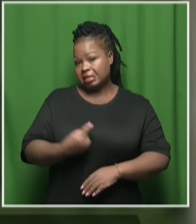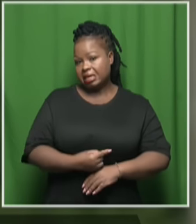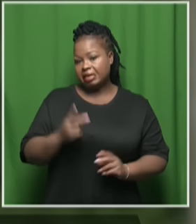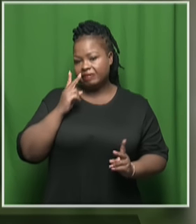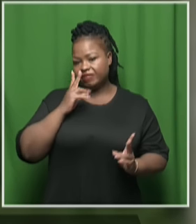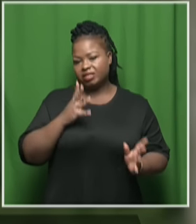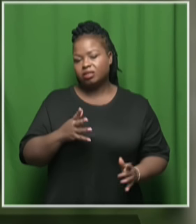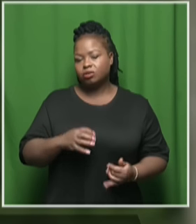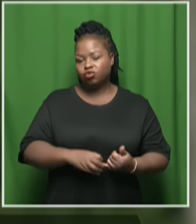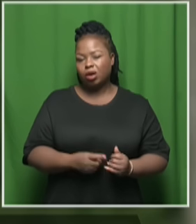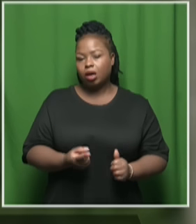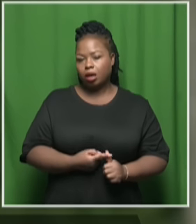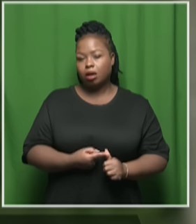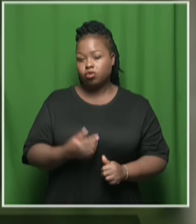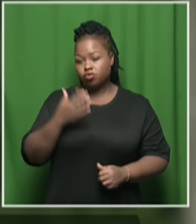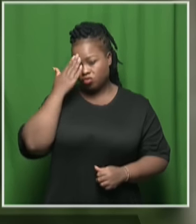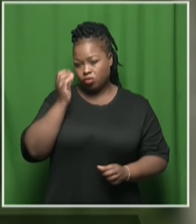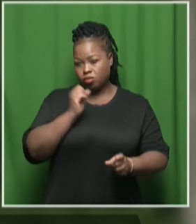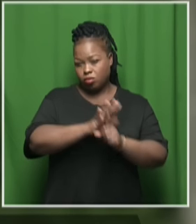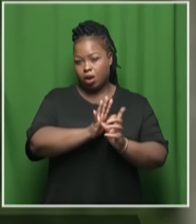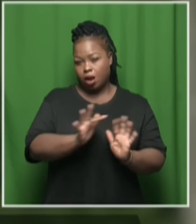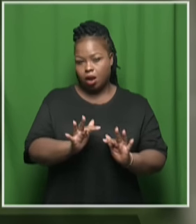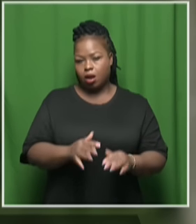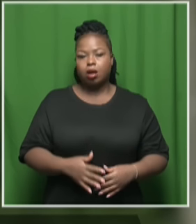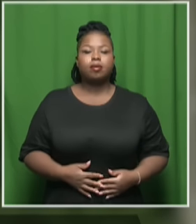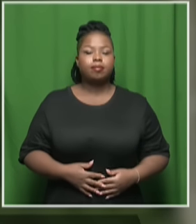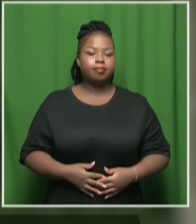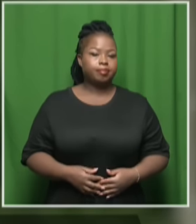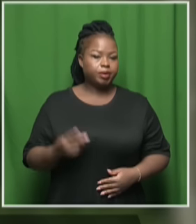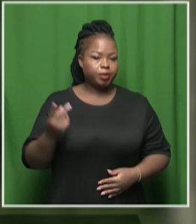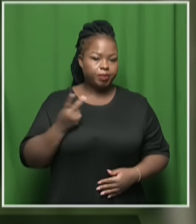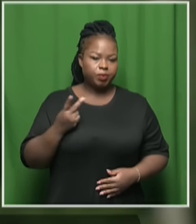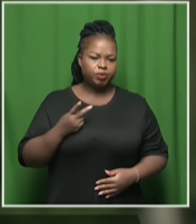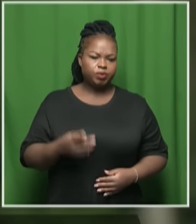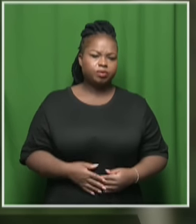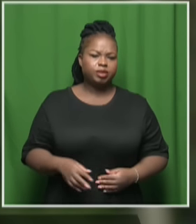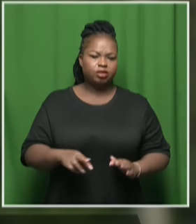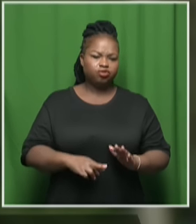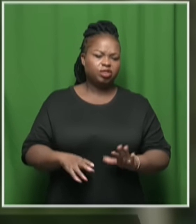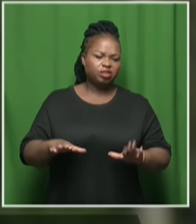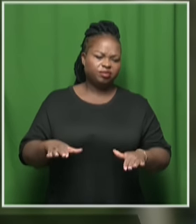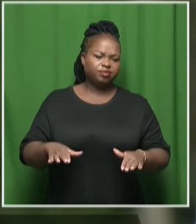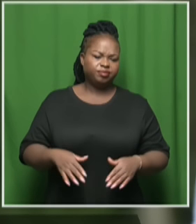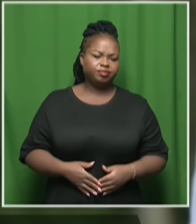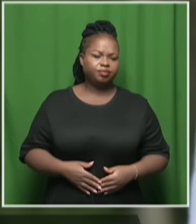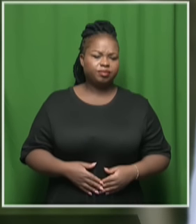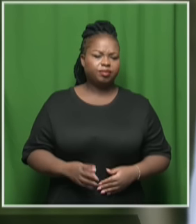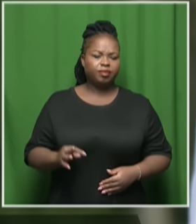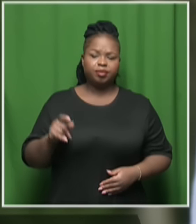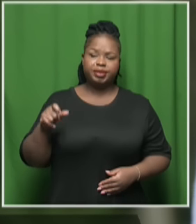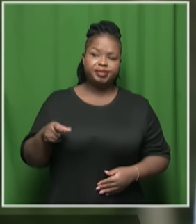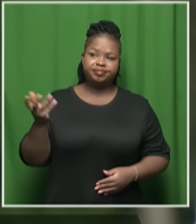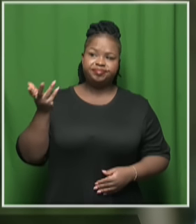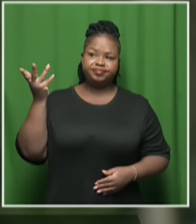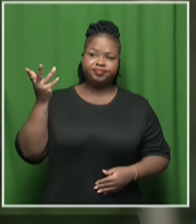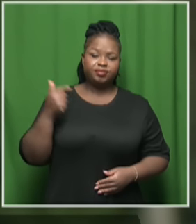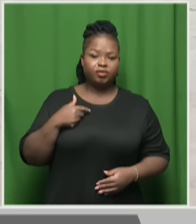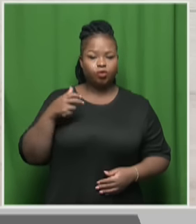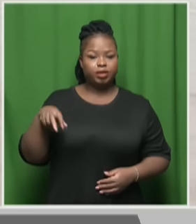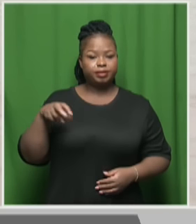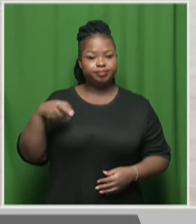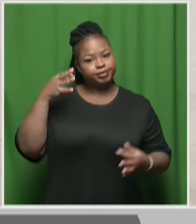to quantify the impact that would have. With regards to the rest of the region, as I said, someone sits wherever they are. When they make